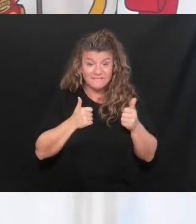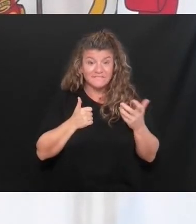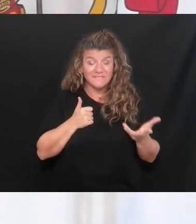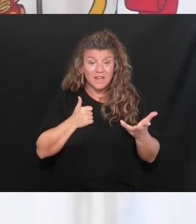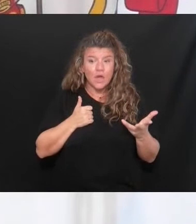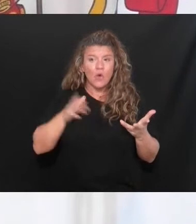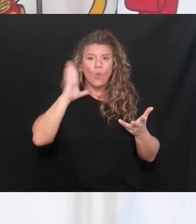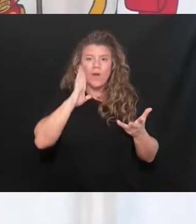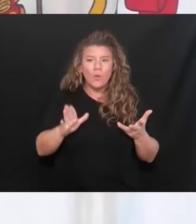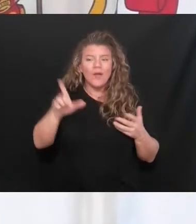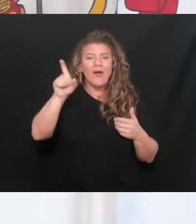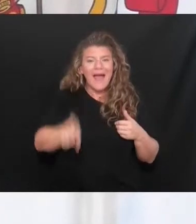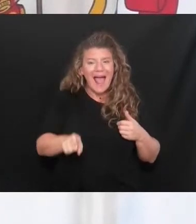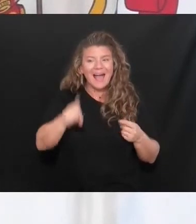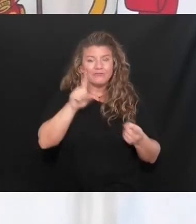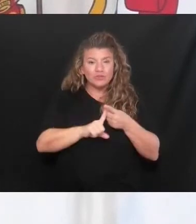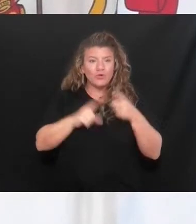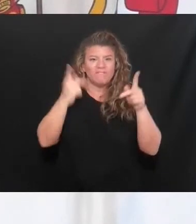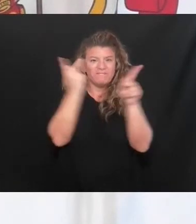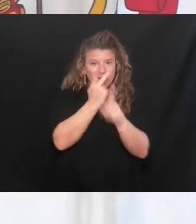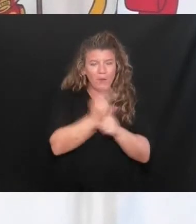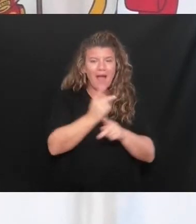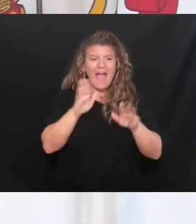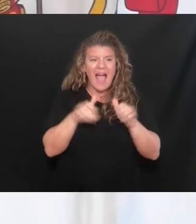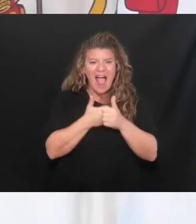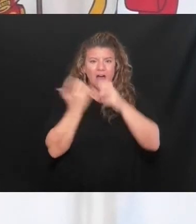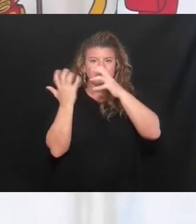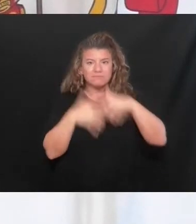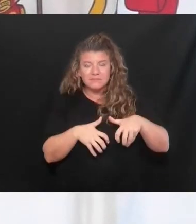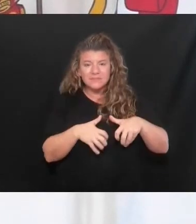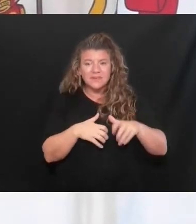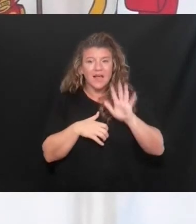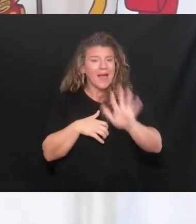Absolutely, we're going to have to deal with this hand, but we